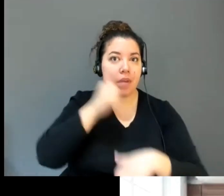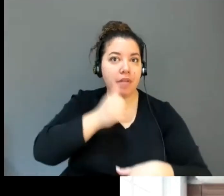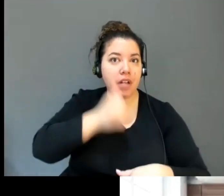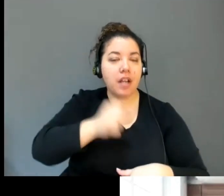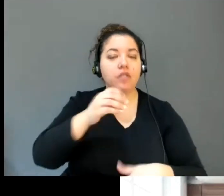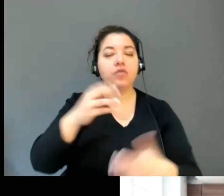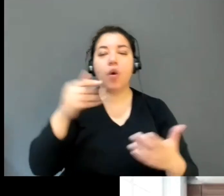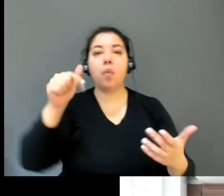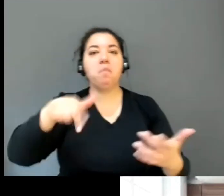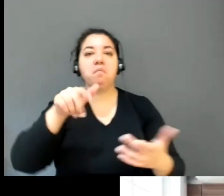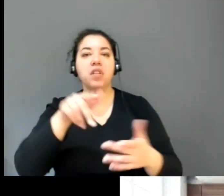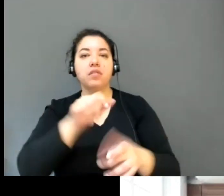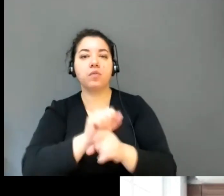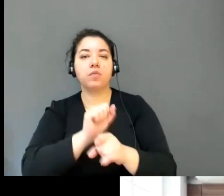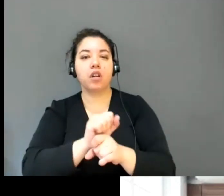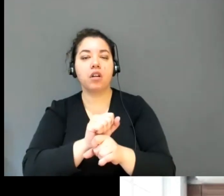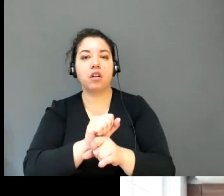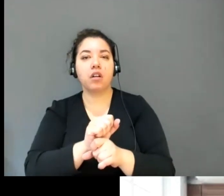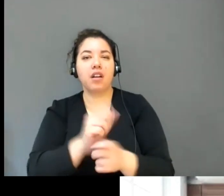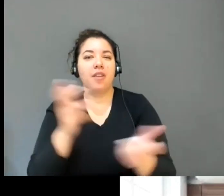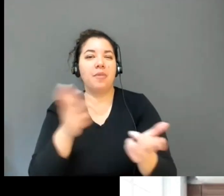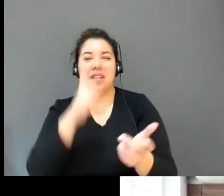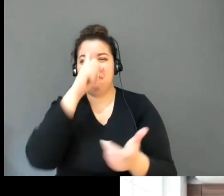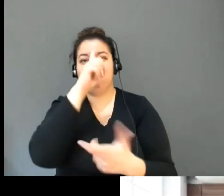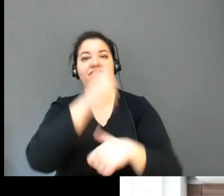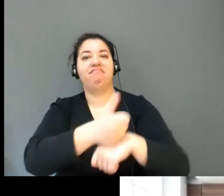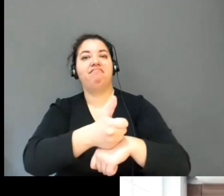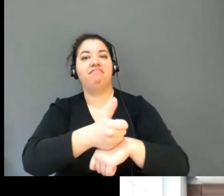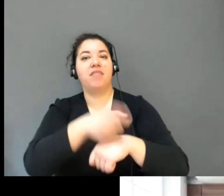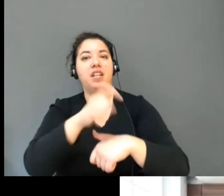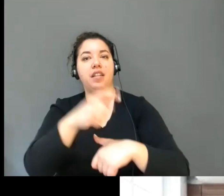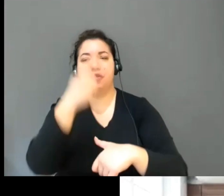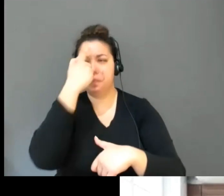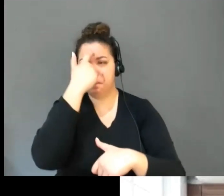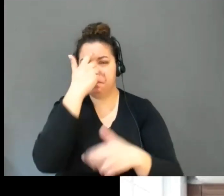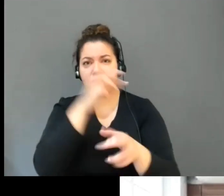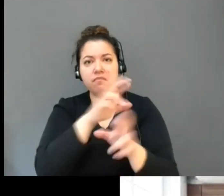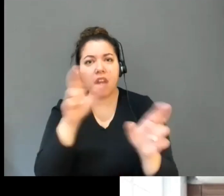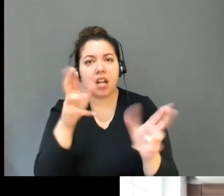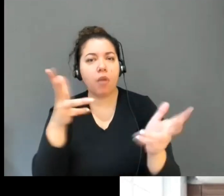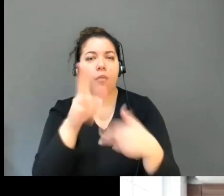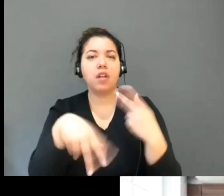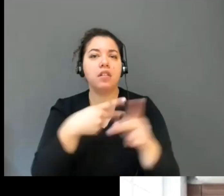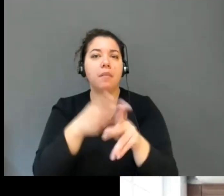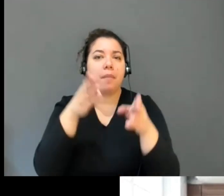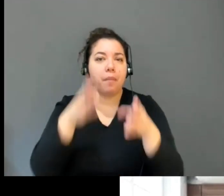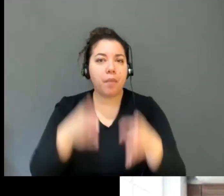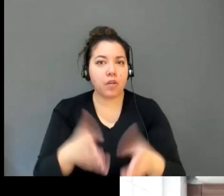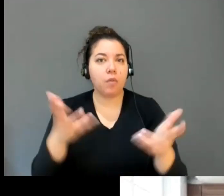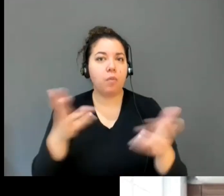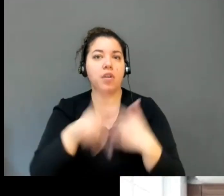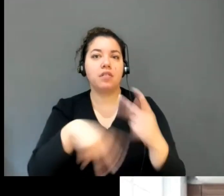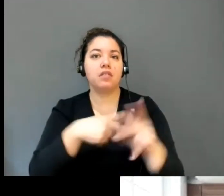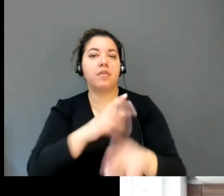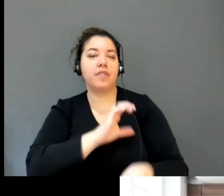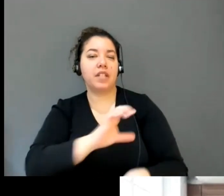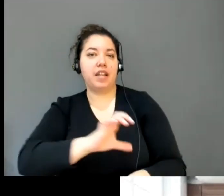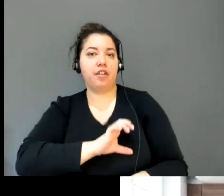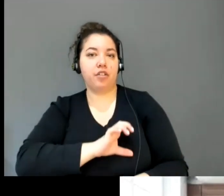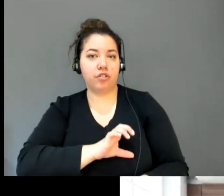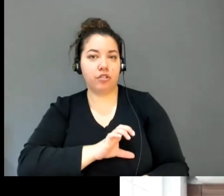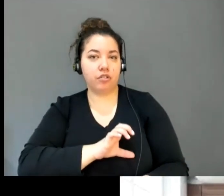Where do you have to be mentally to work in this field? What kind of person, what kind of character or personality do you look